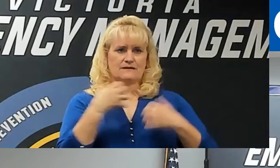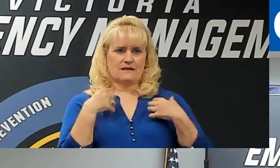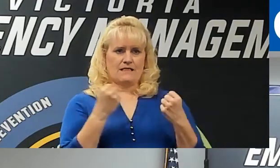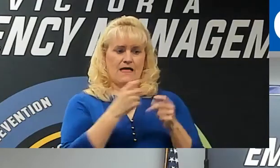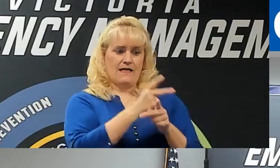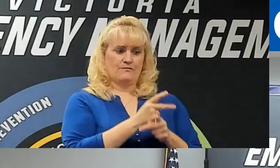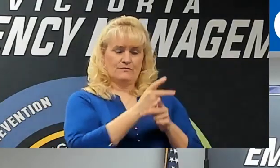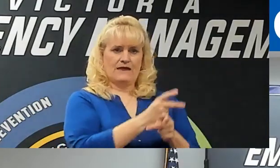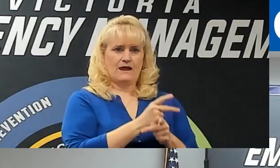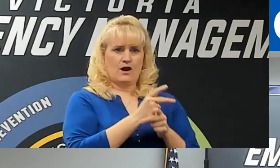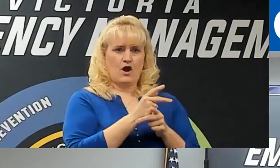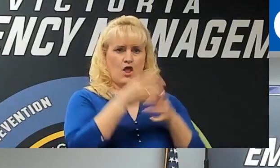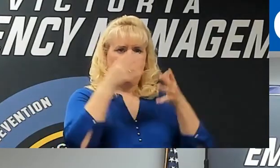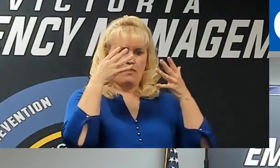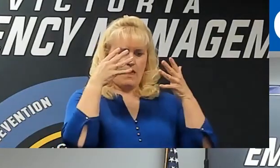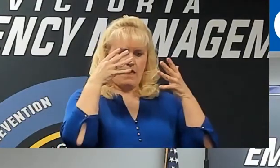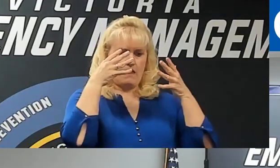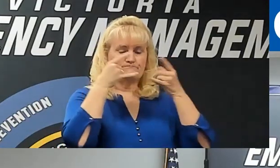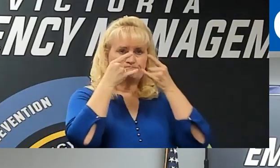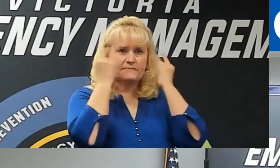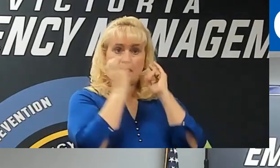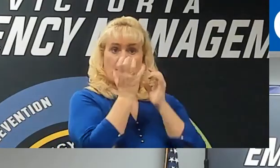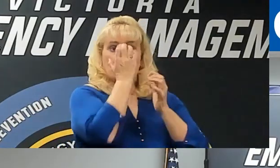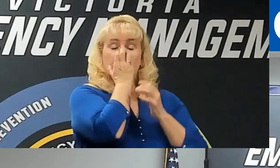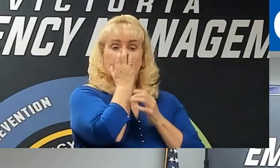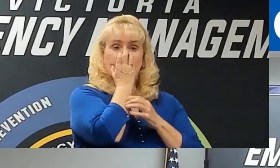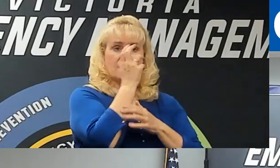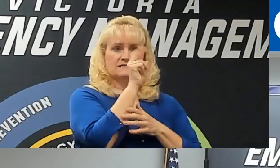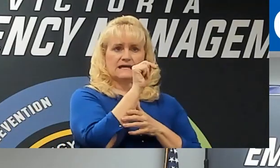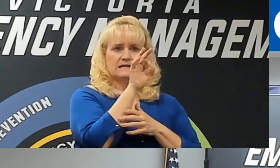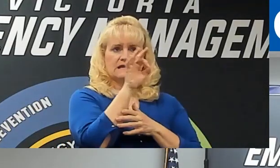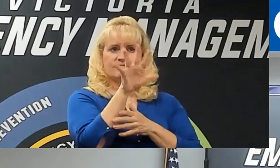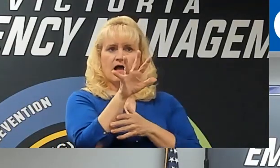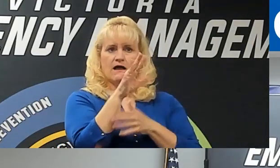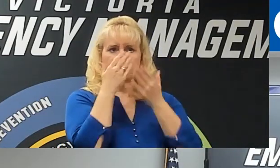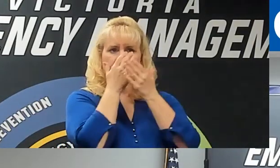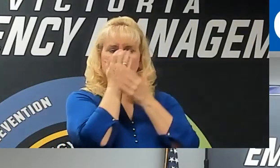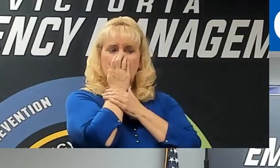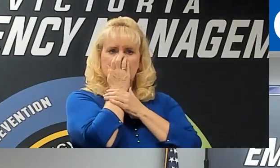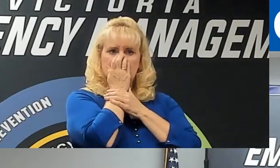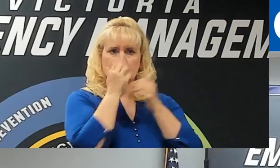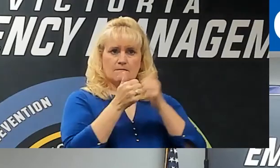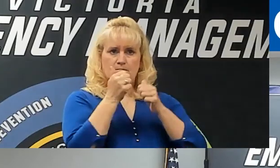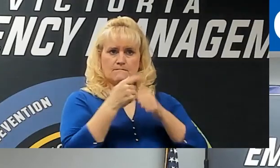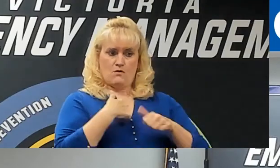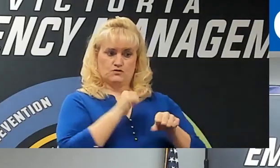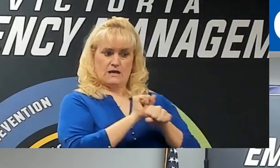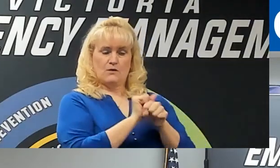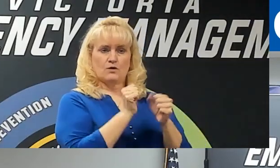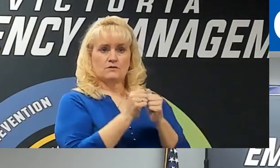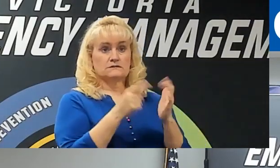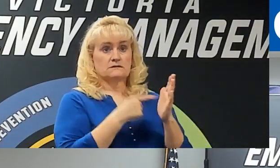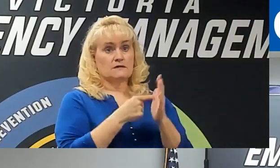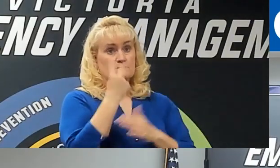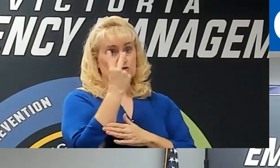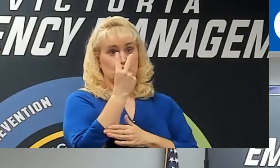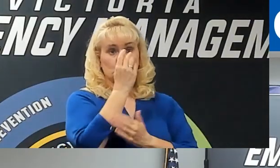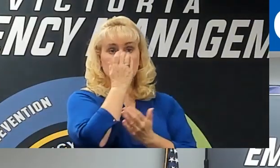N95 masks. They wear good masks. Most of them that I work with, and myself included, sometimes we wear 2 masks. I mean, I wear an